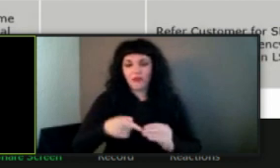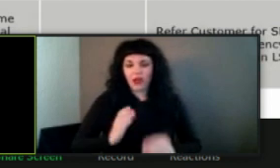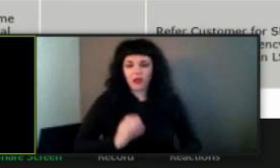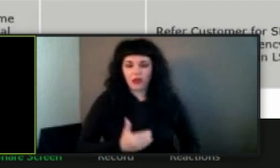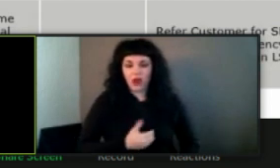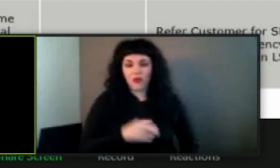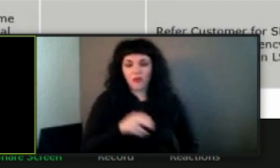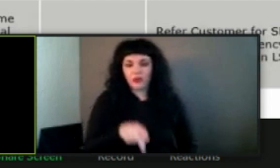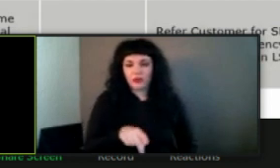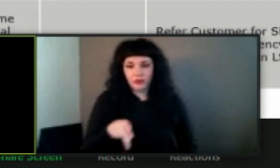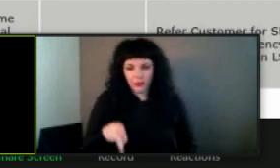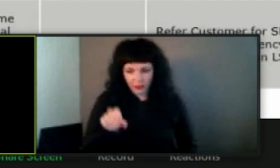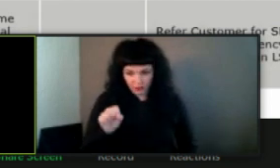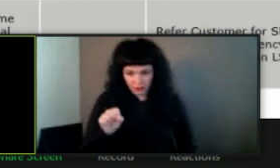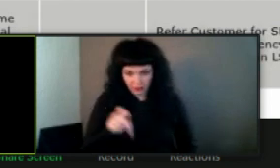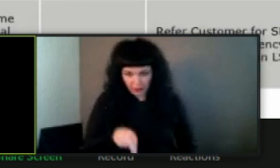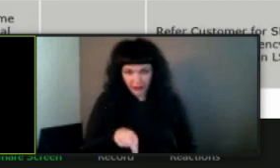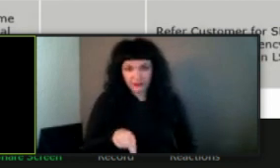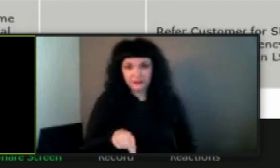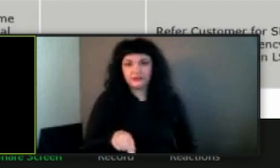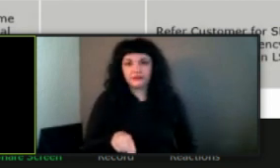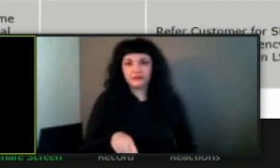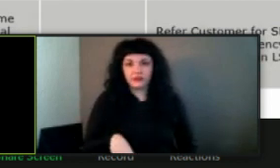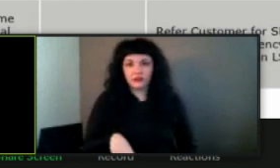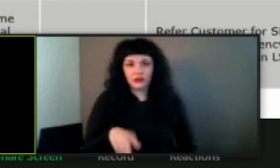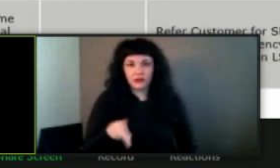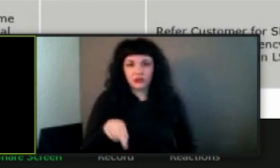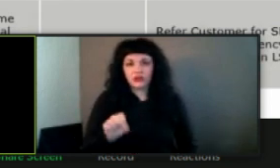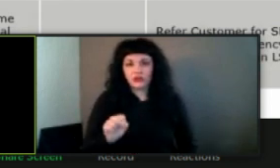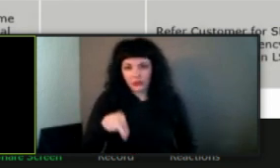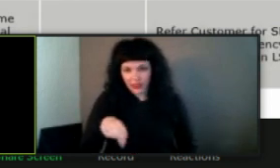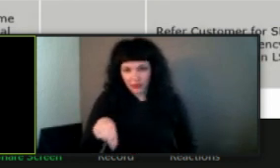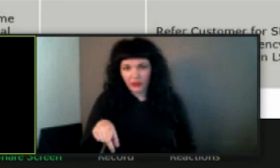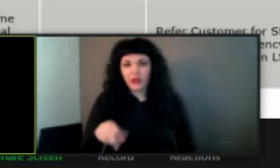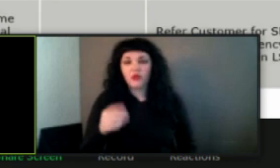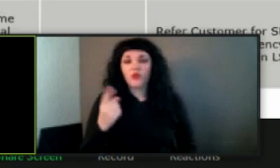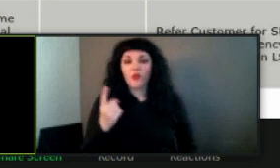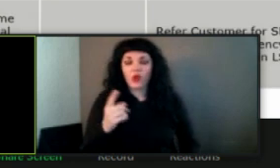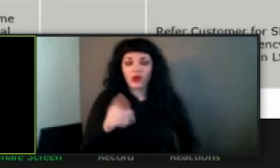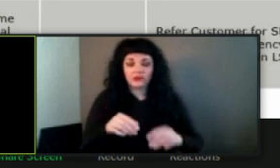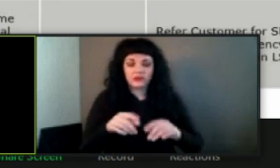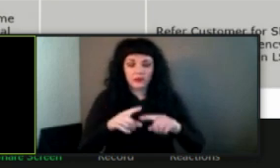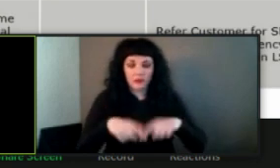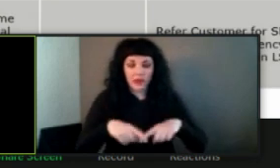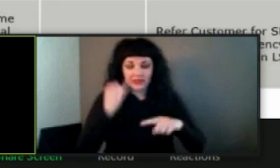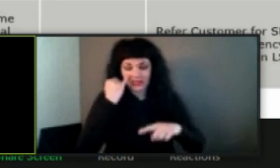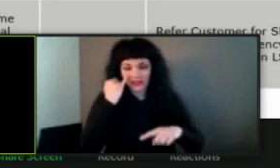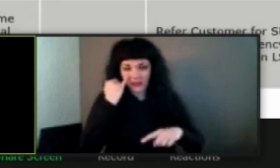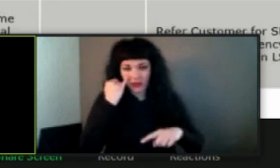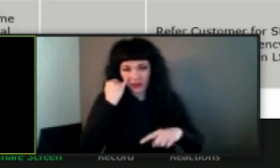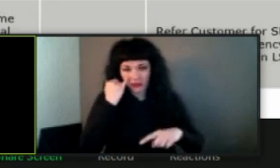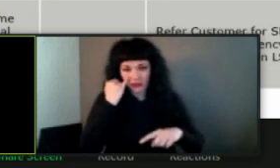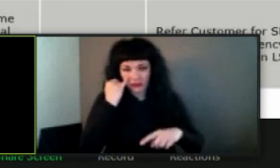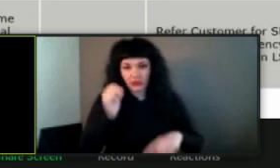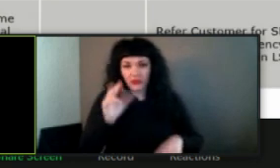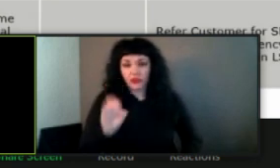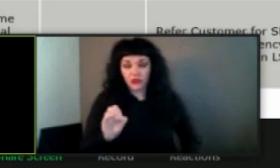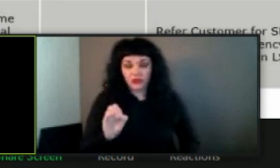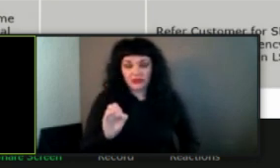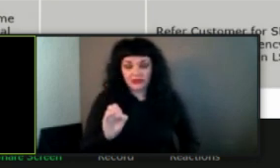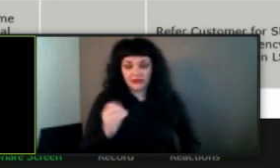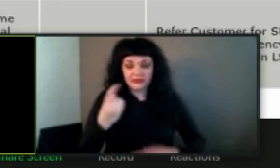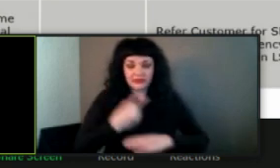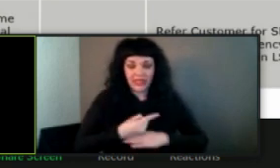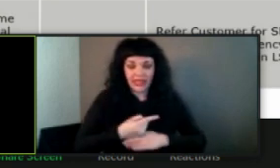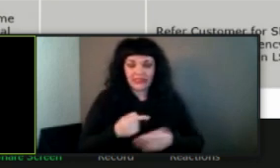plan, because one is based on if you're 0 to 30 days in arrear, or if we have some customers already on a payment plan, but I